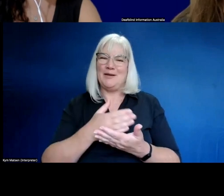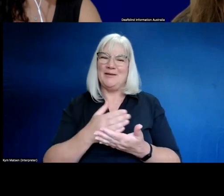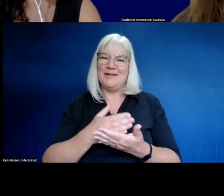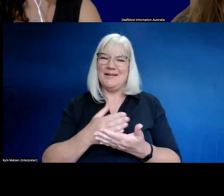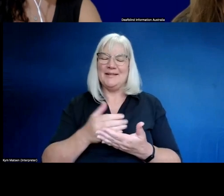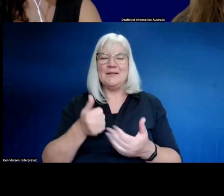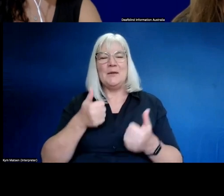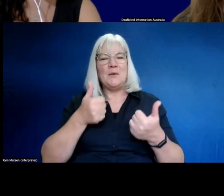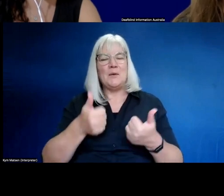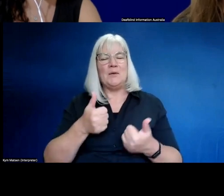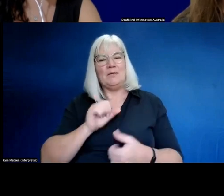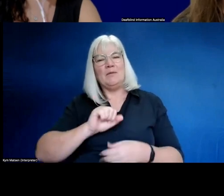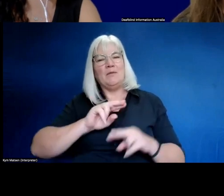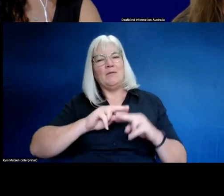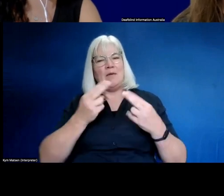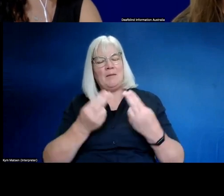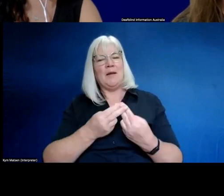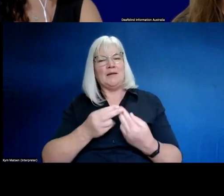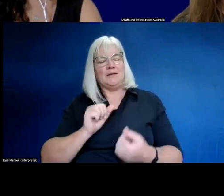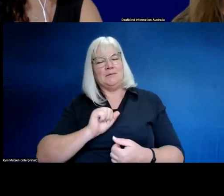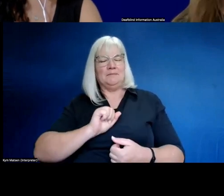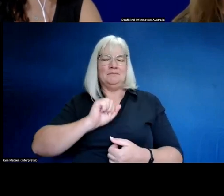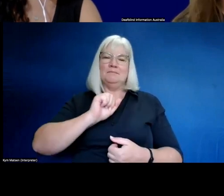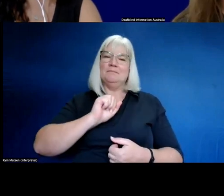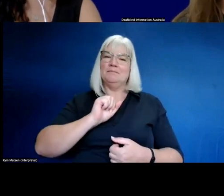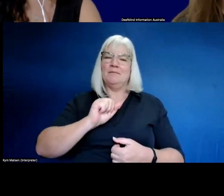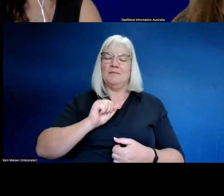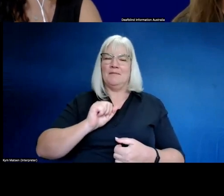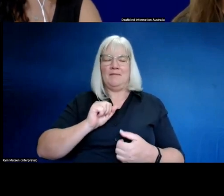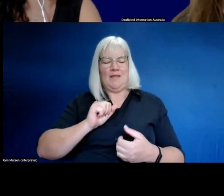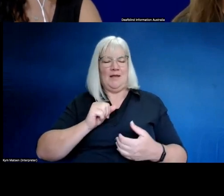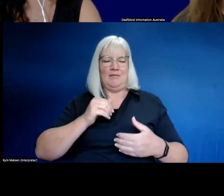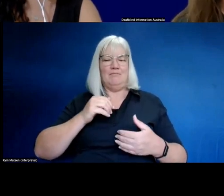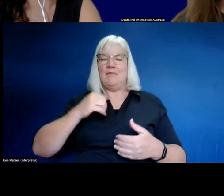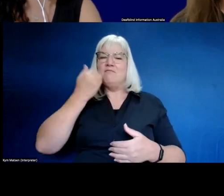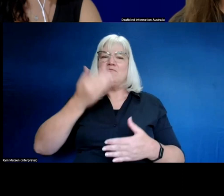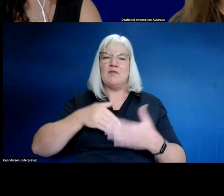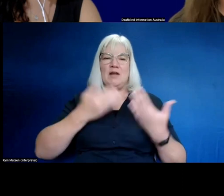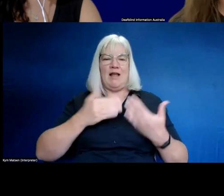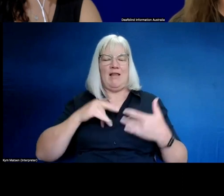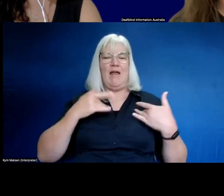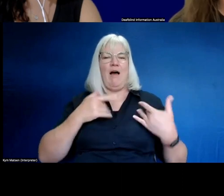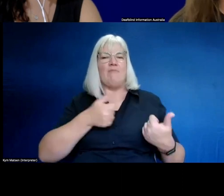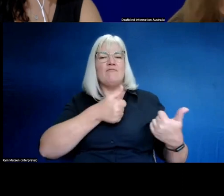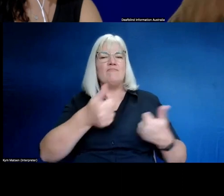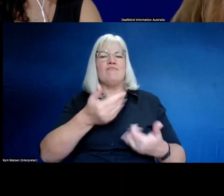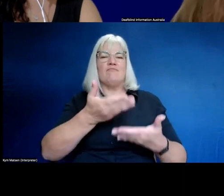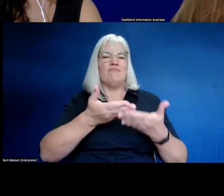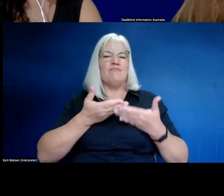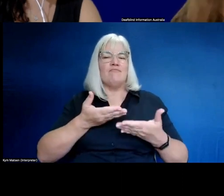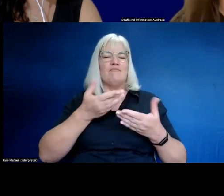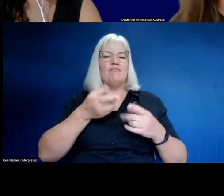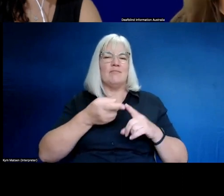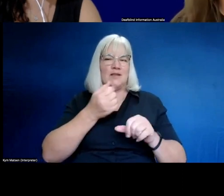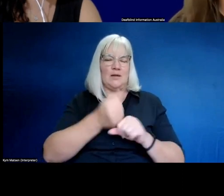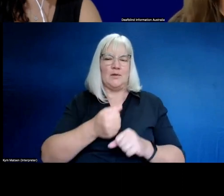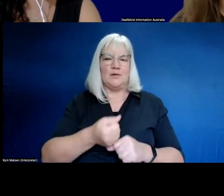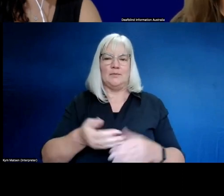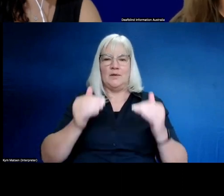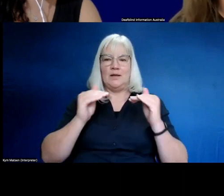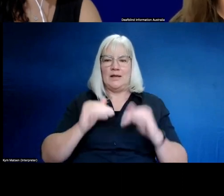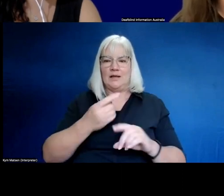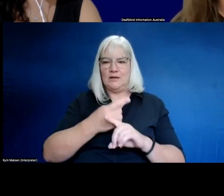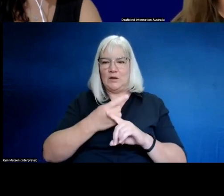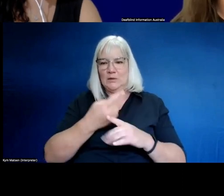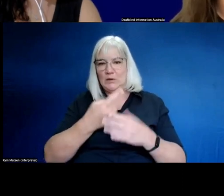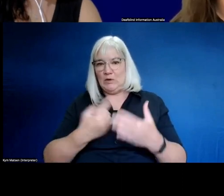from families who are living and breathing this stuff every day. Our next comment, because we only have